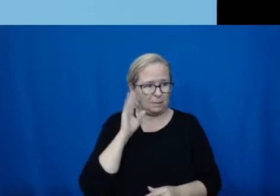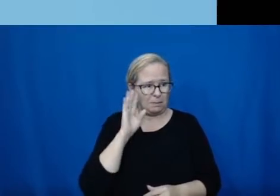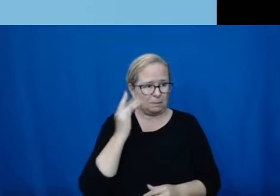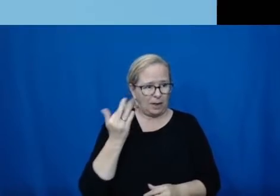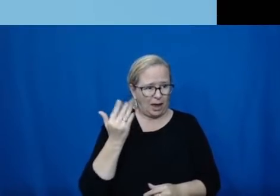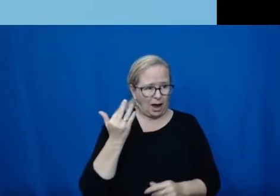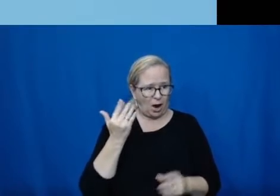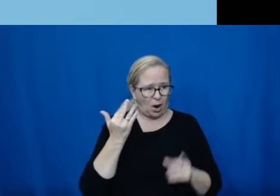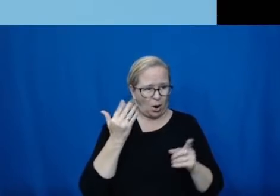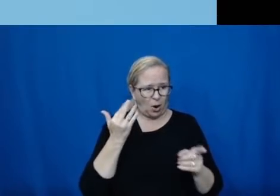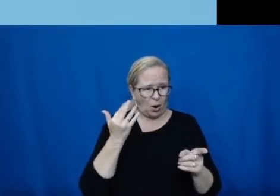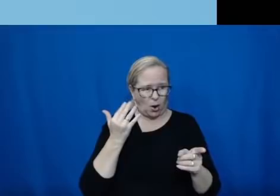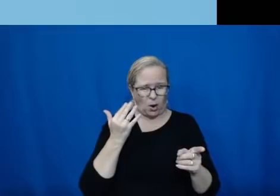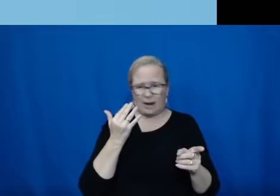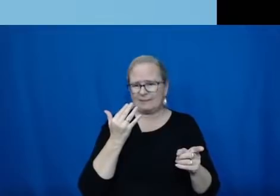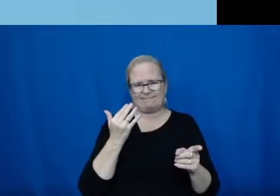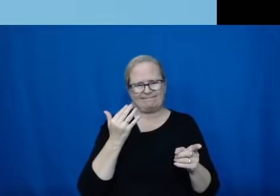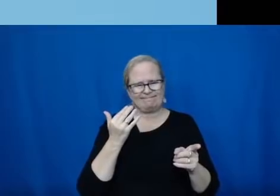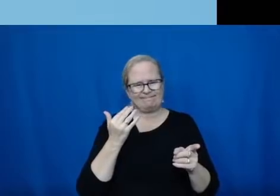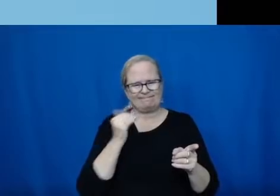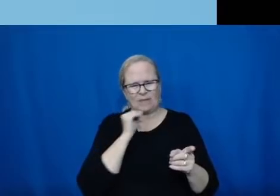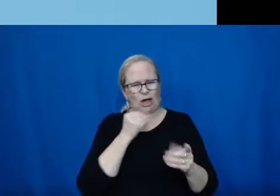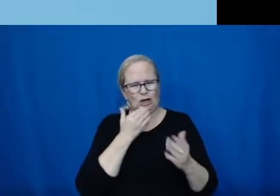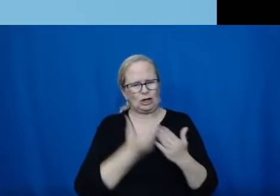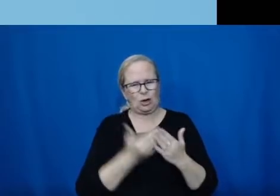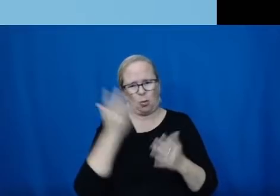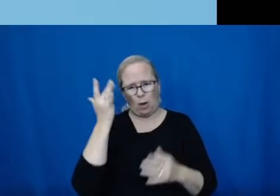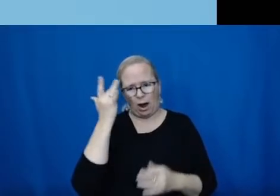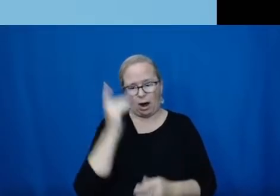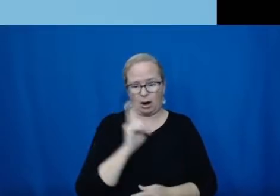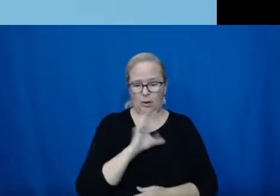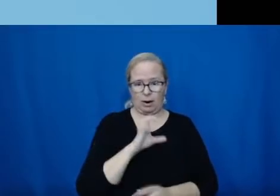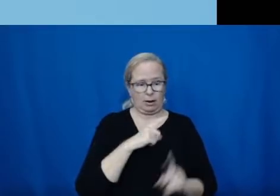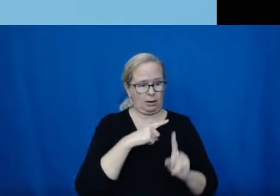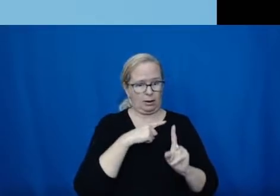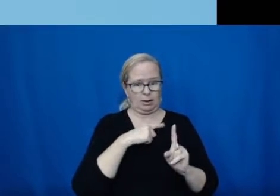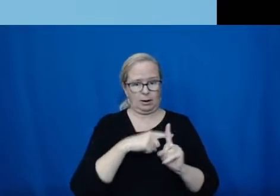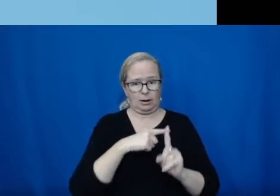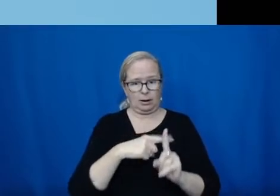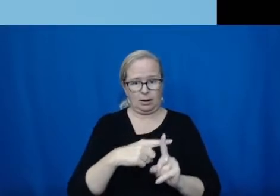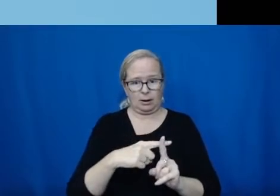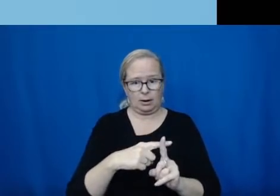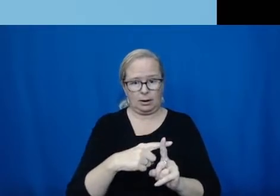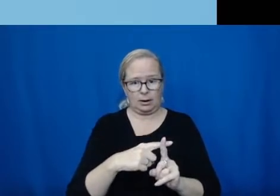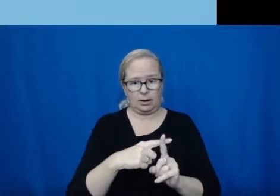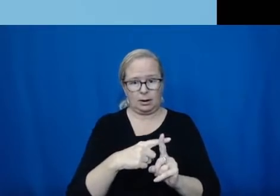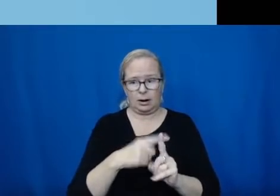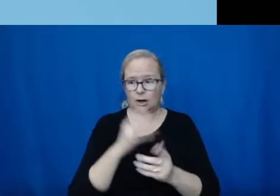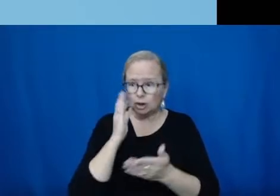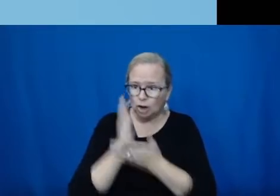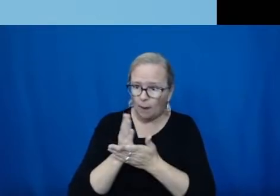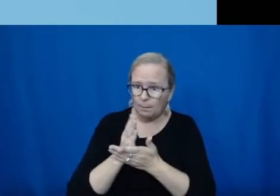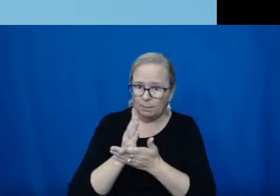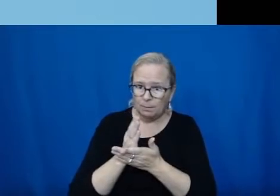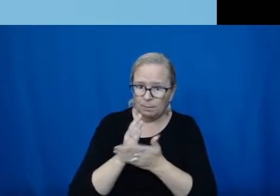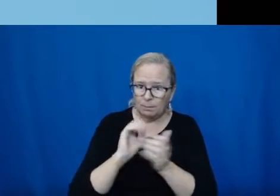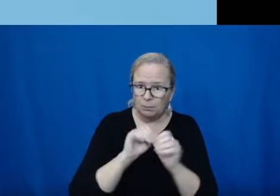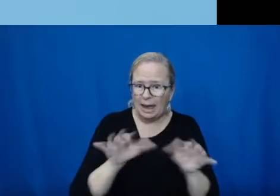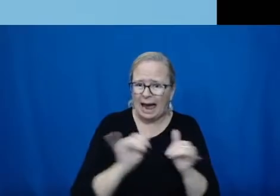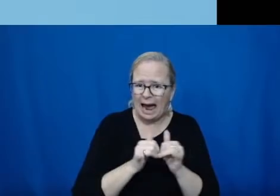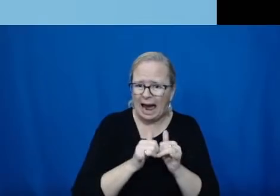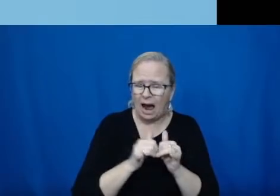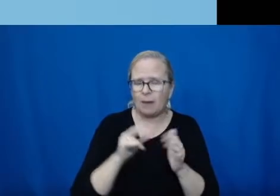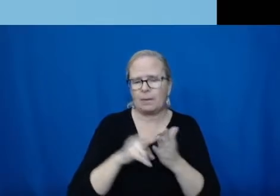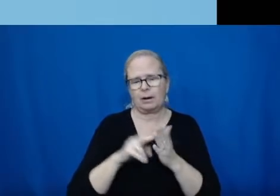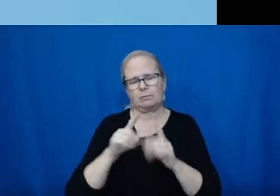to stop the outbreak. So we want something that is 0.7 and below. And then with such R value, we can stamp out with